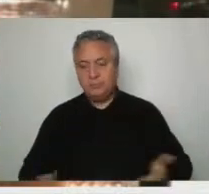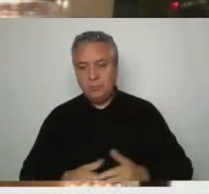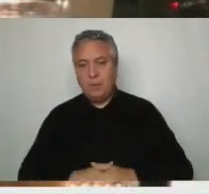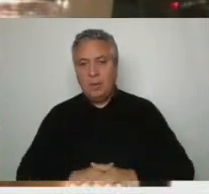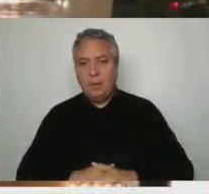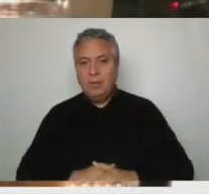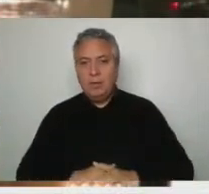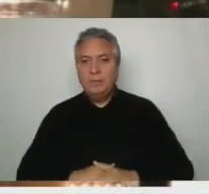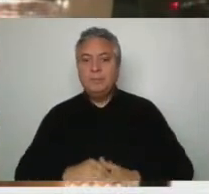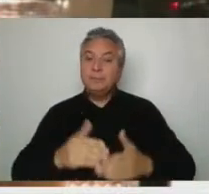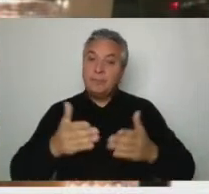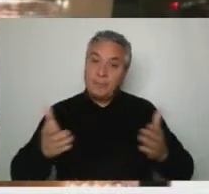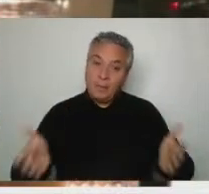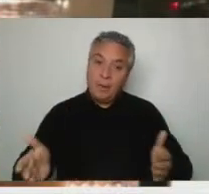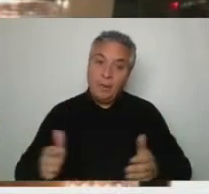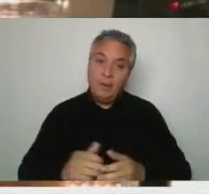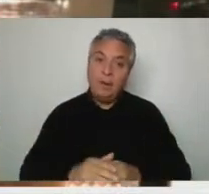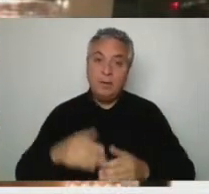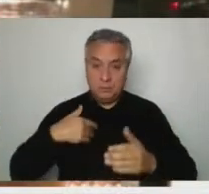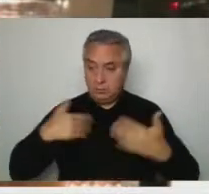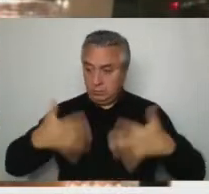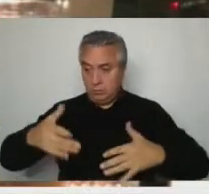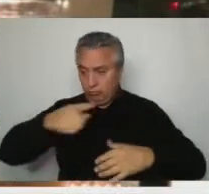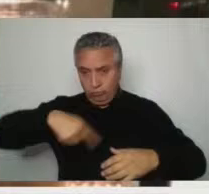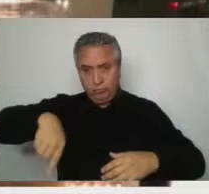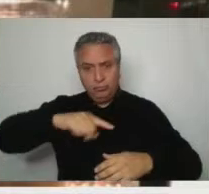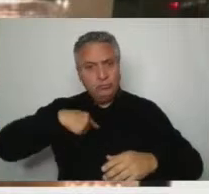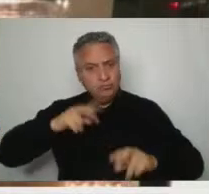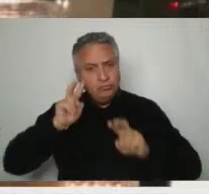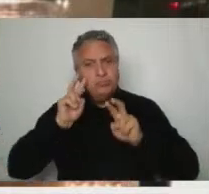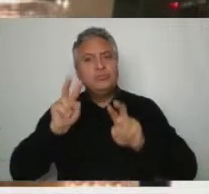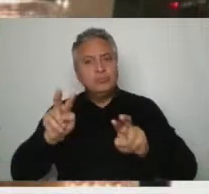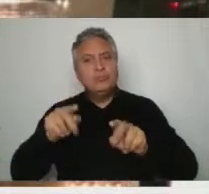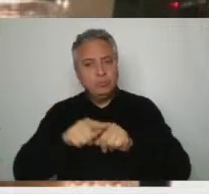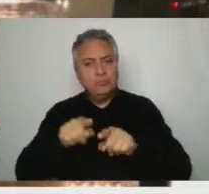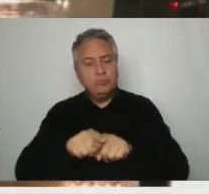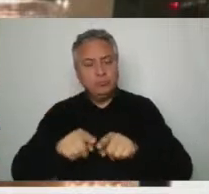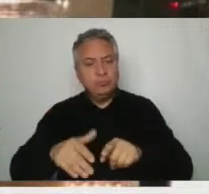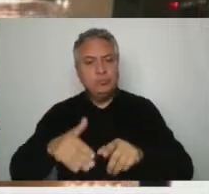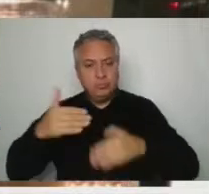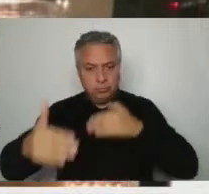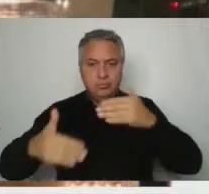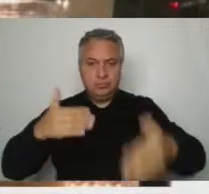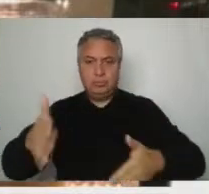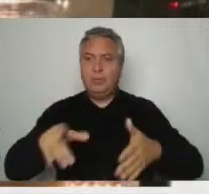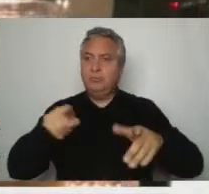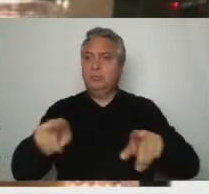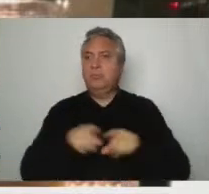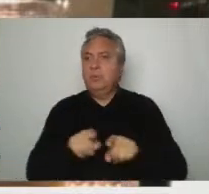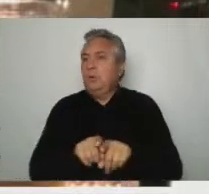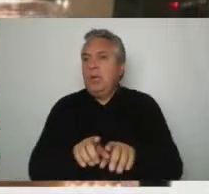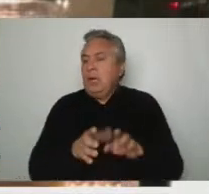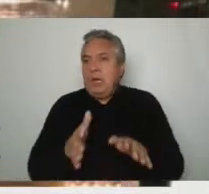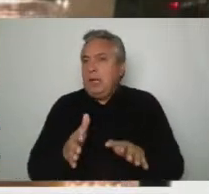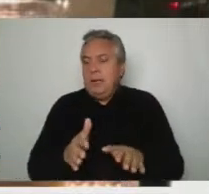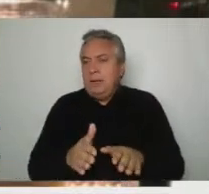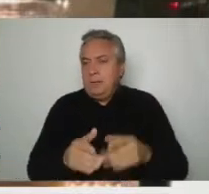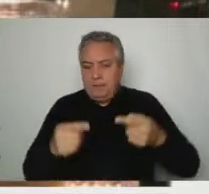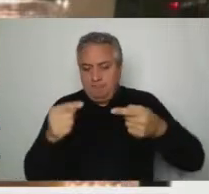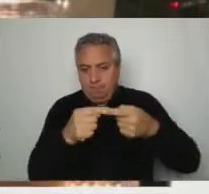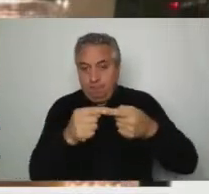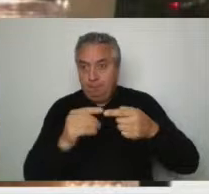that are proof of that. We have made headway in some indicators such as